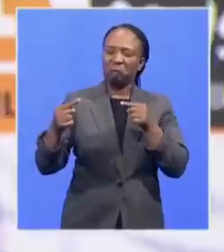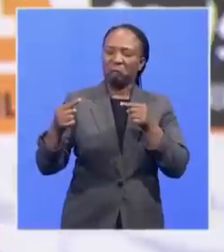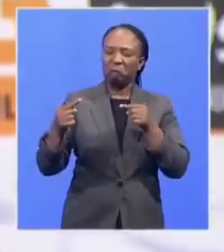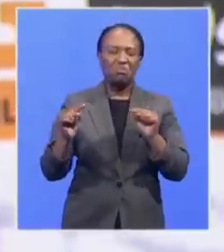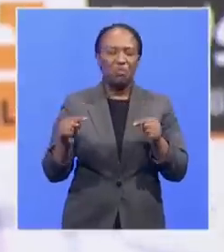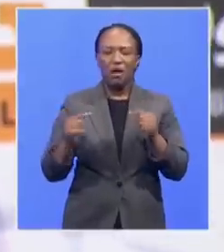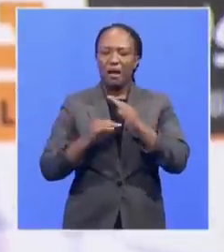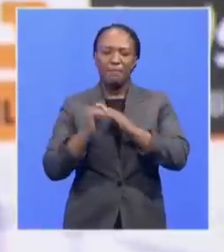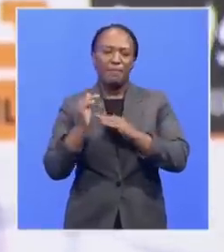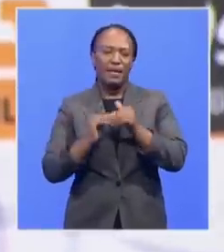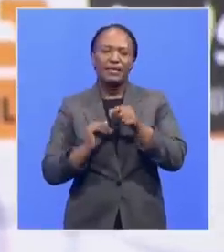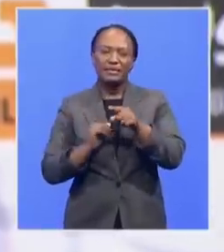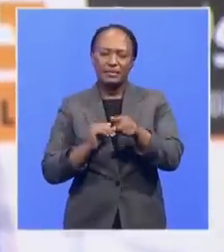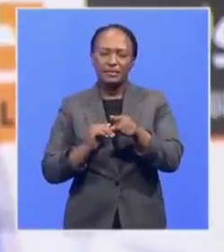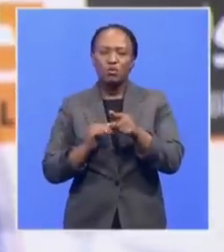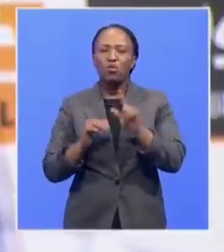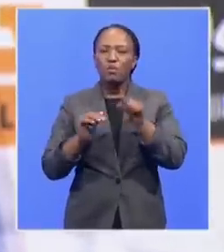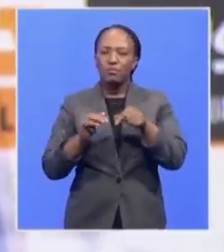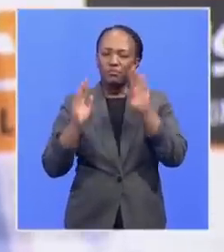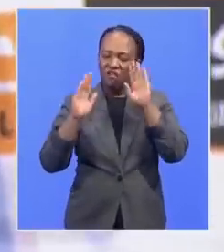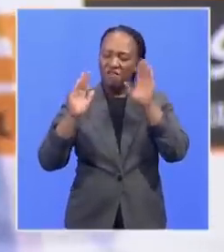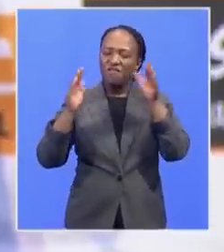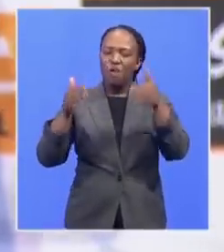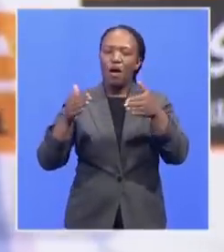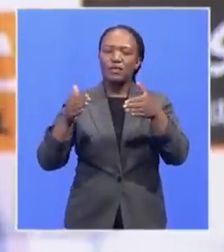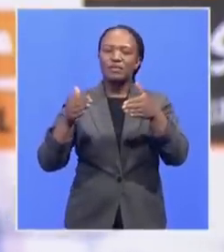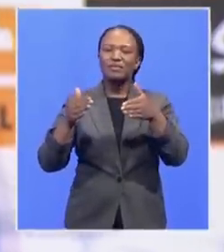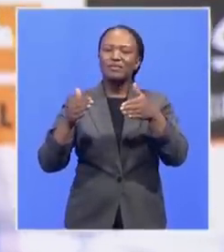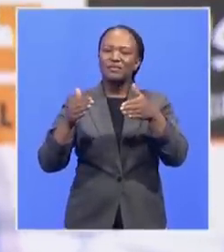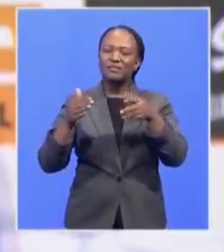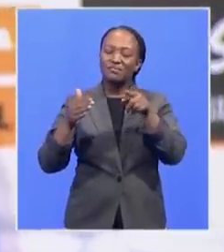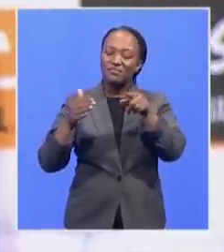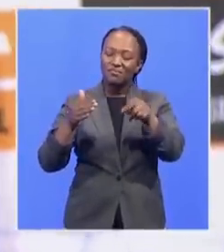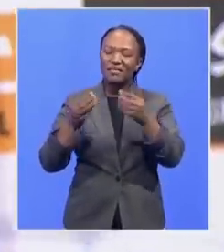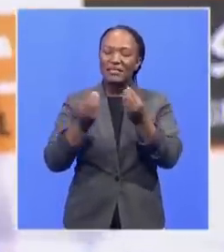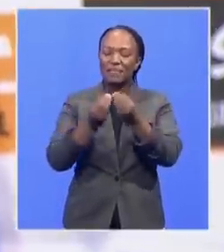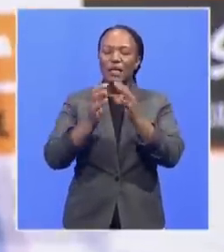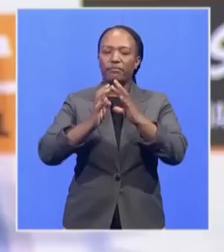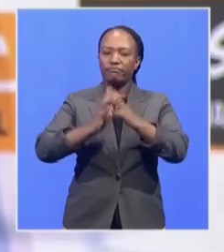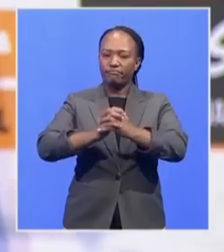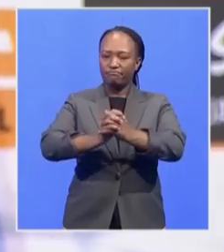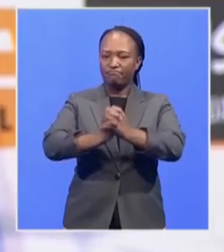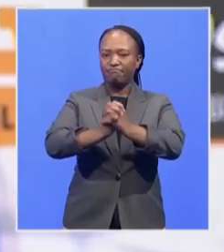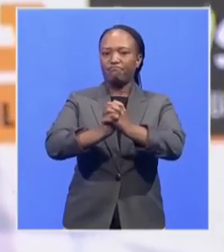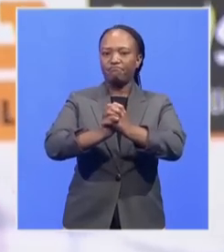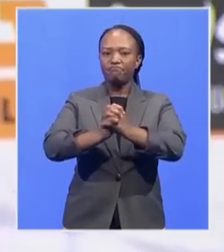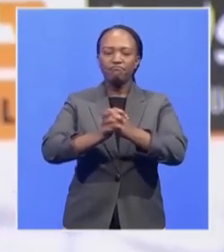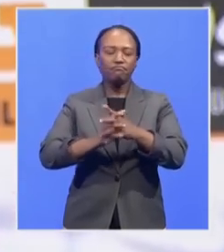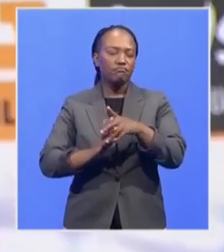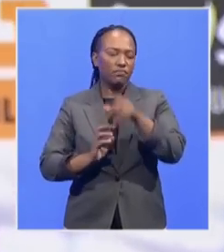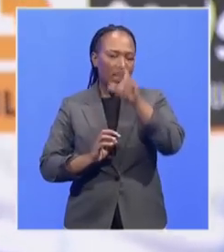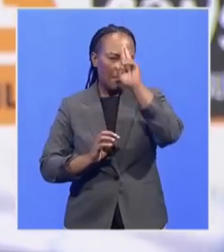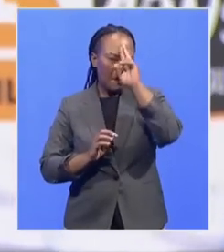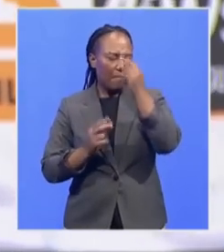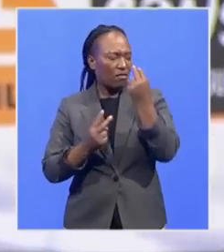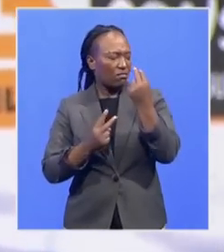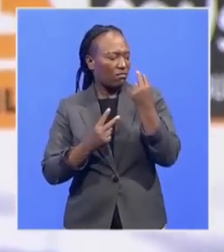on what unites us. Let us always remember just how far we have